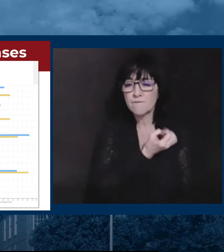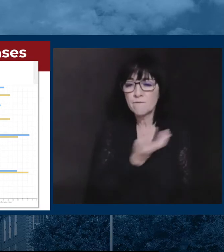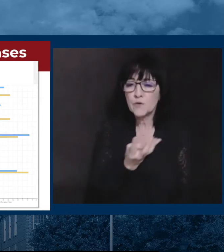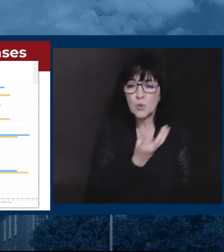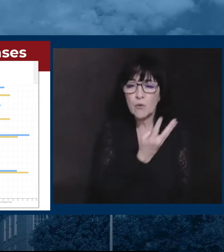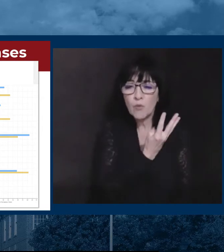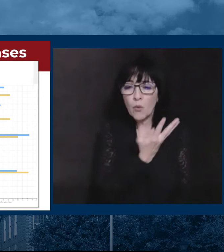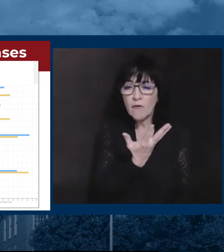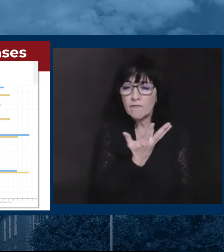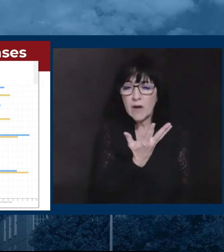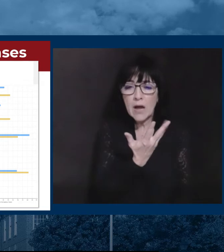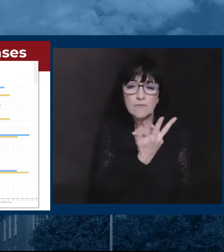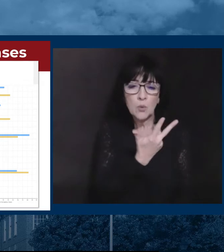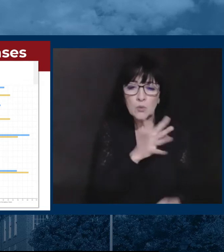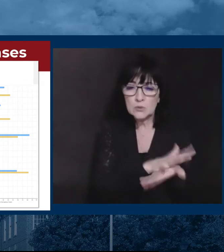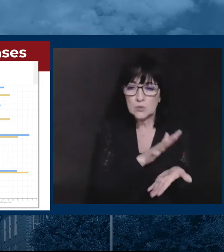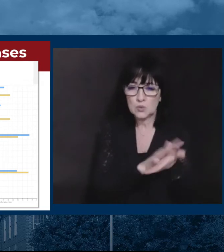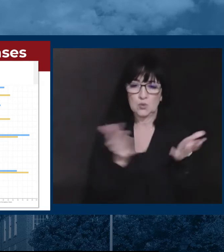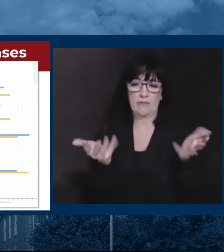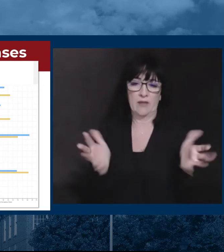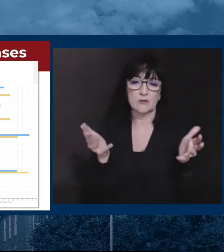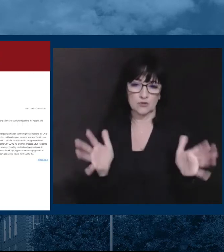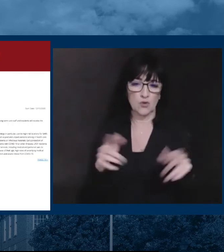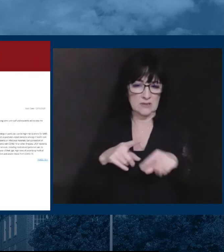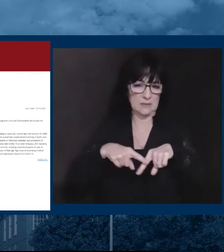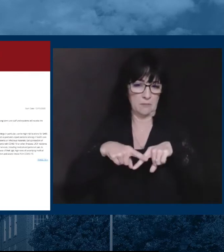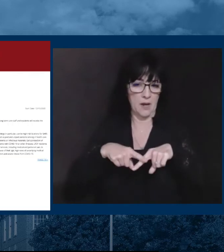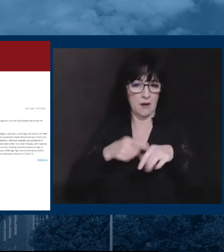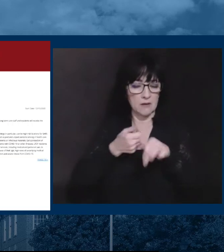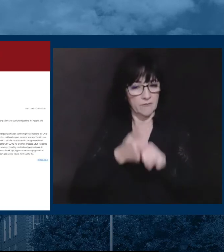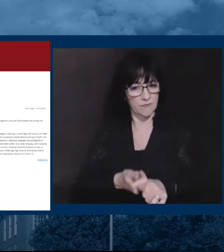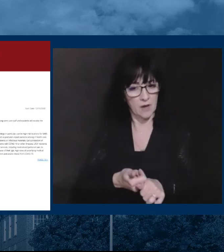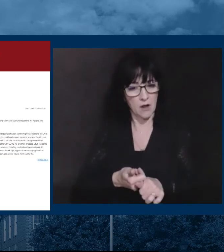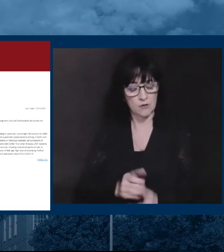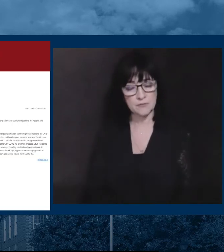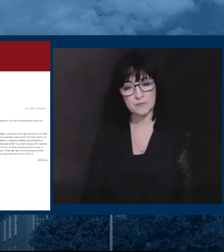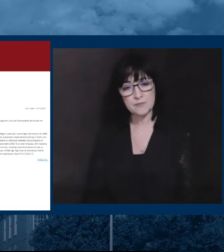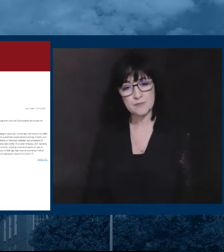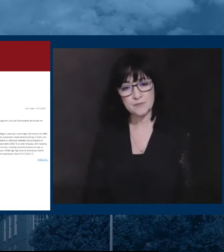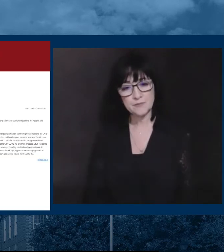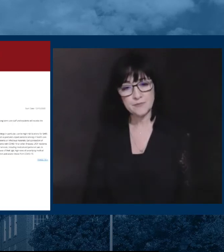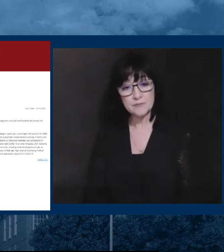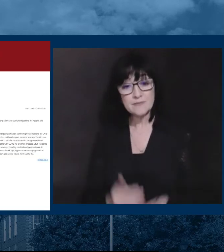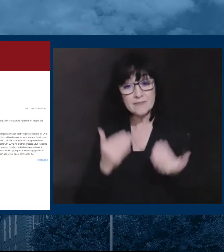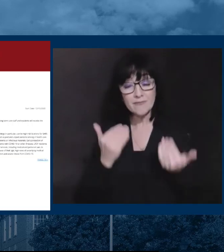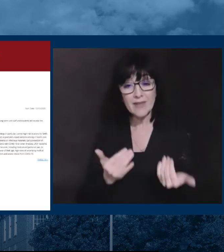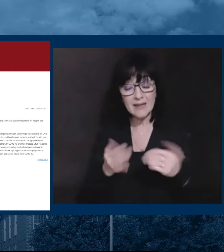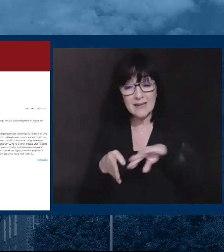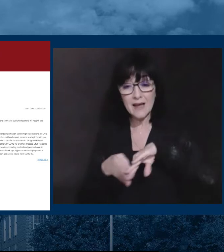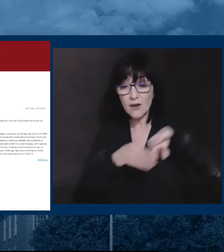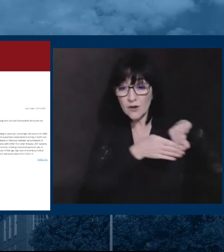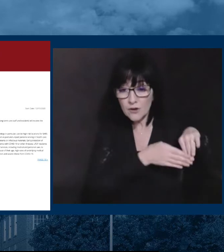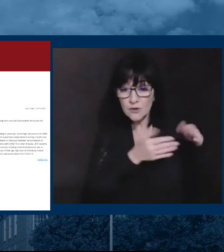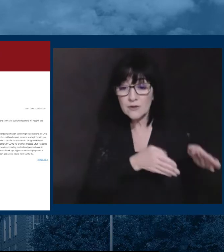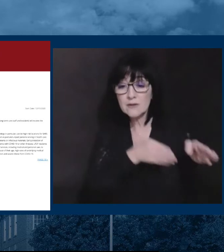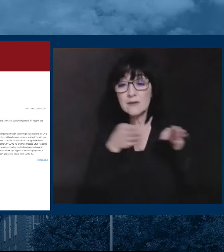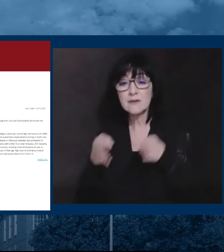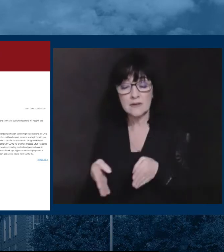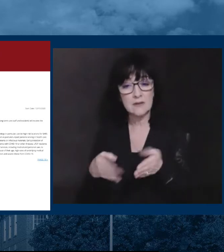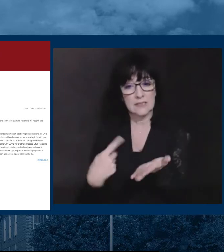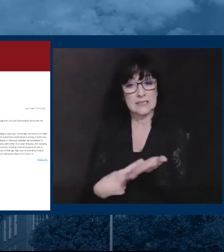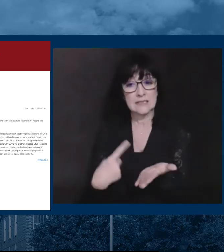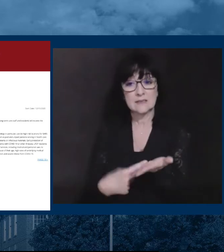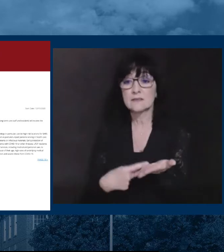So with that, let me shift gears to another extremely important topic, vaccines.